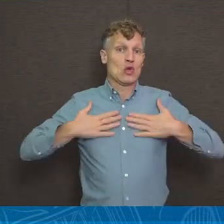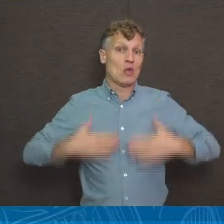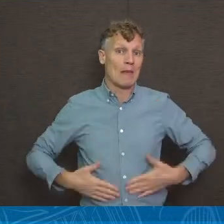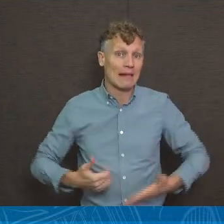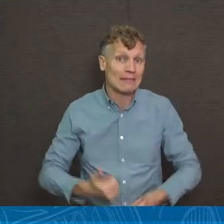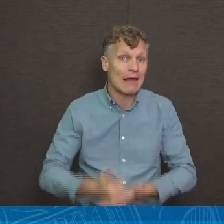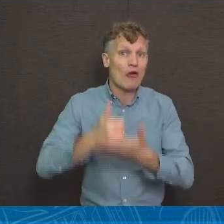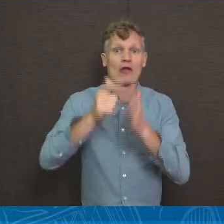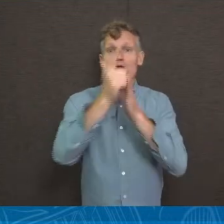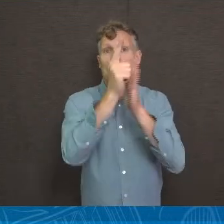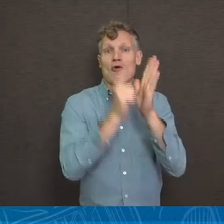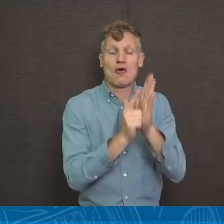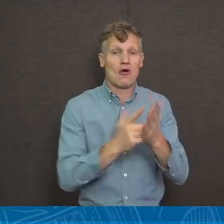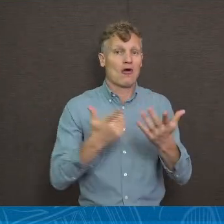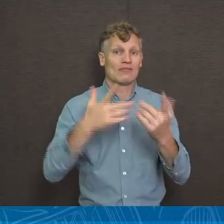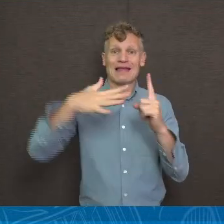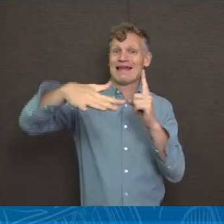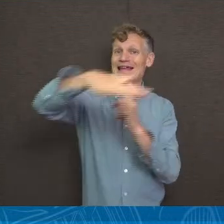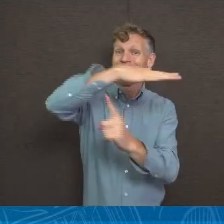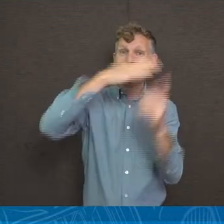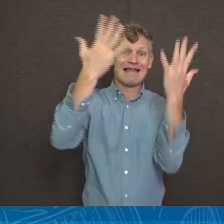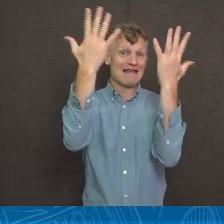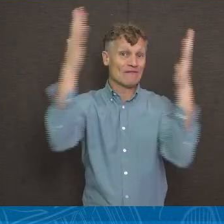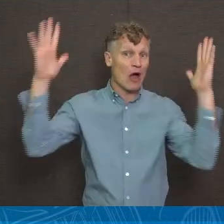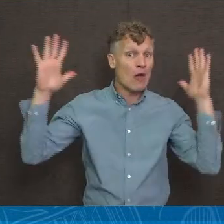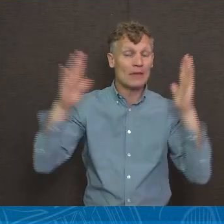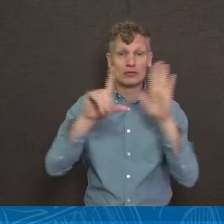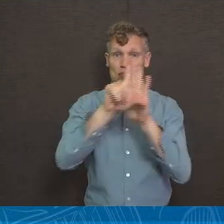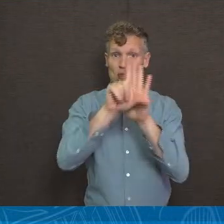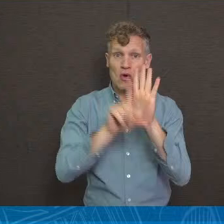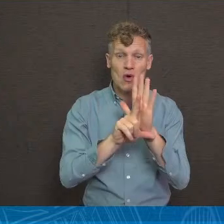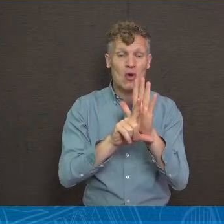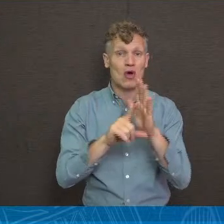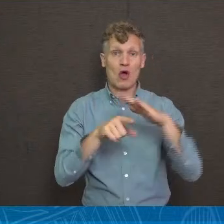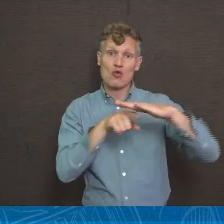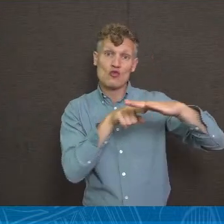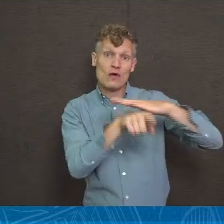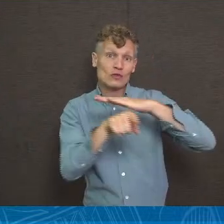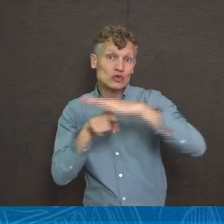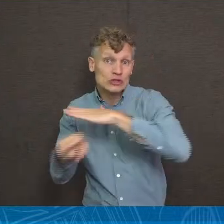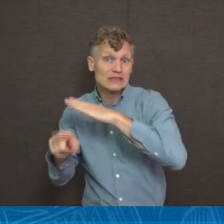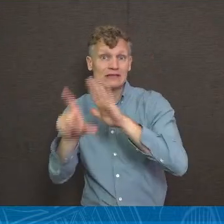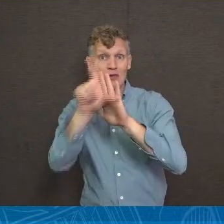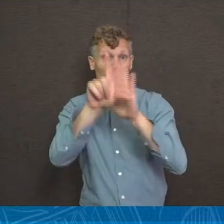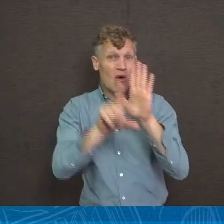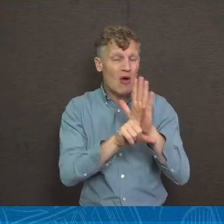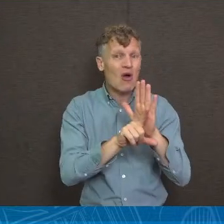law, climate change law and public health law.